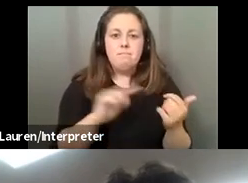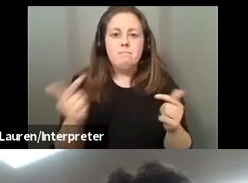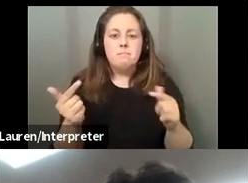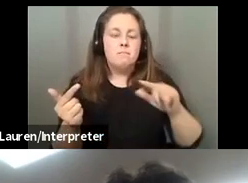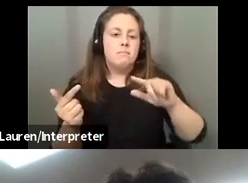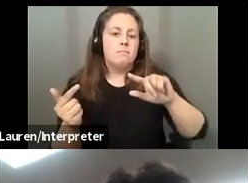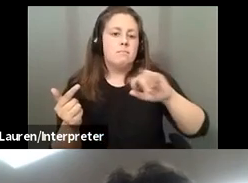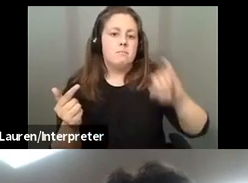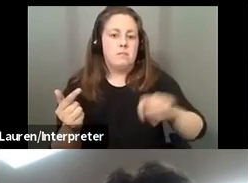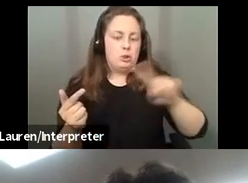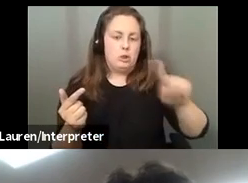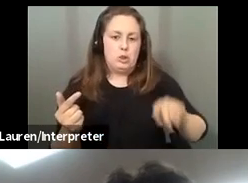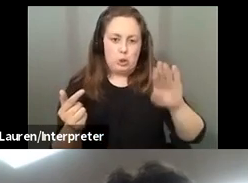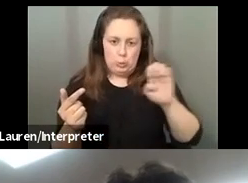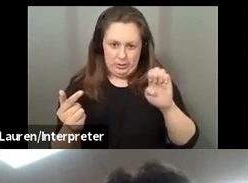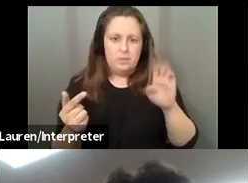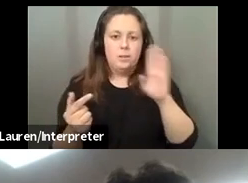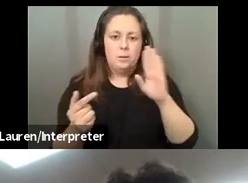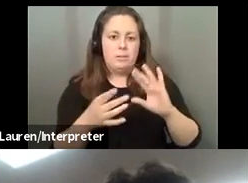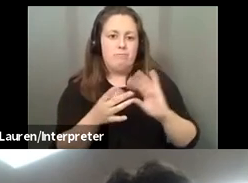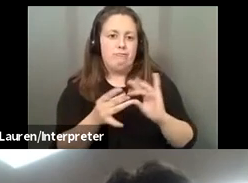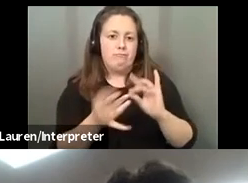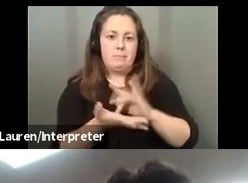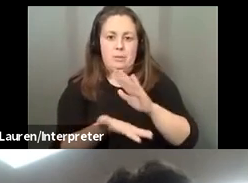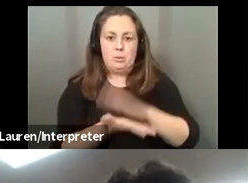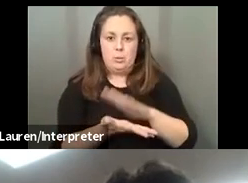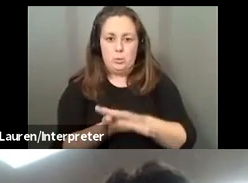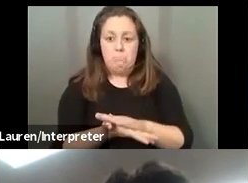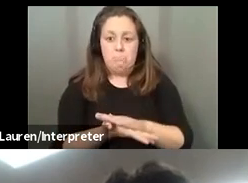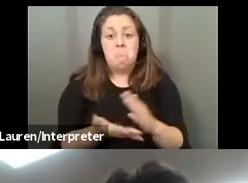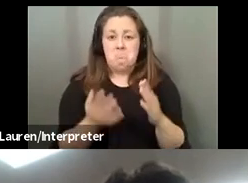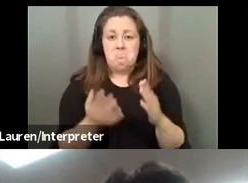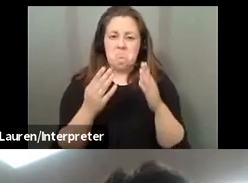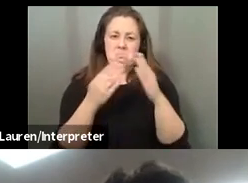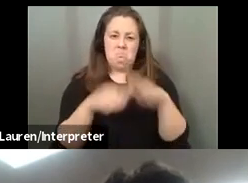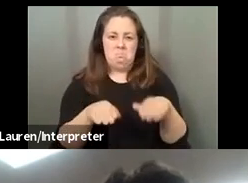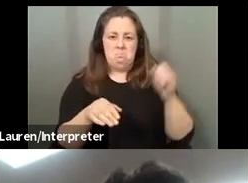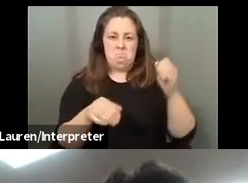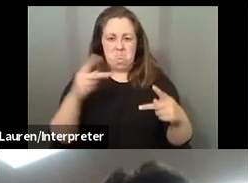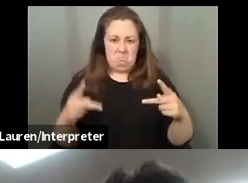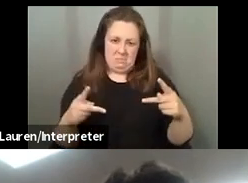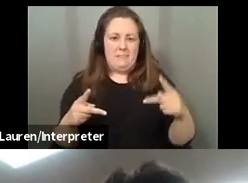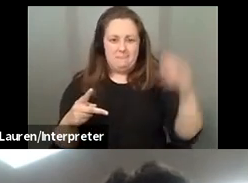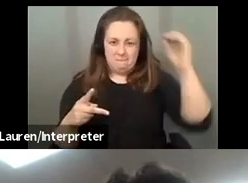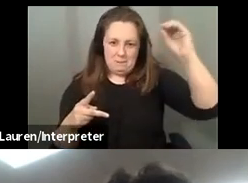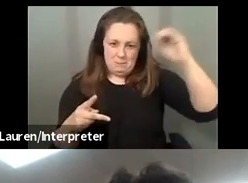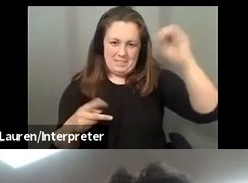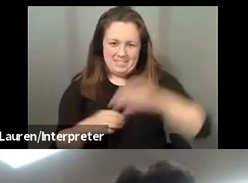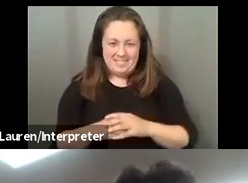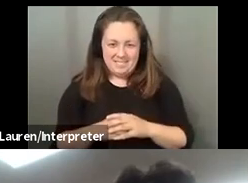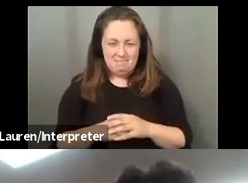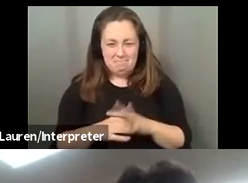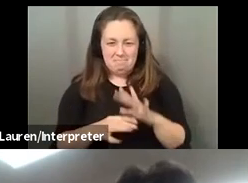school. The middle school was kind of pretty split with their opinions about with the kids that said